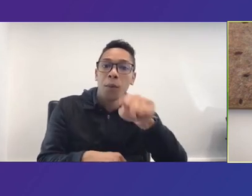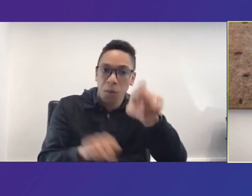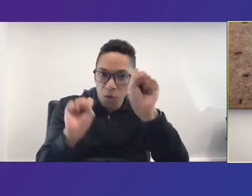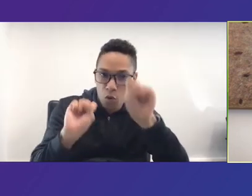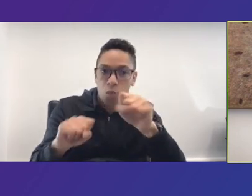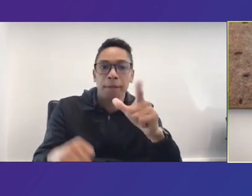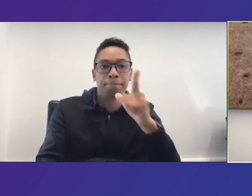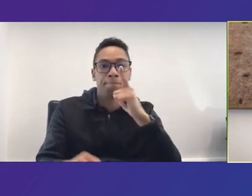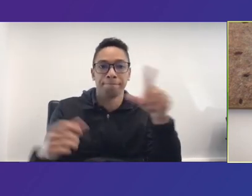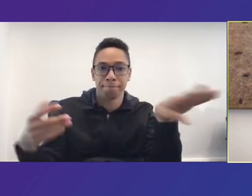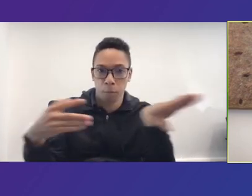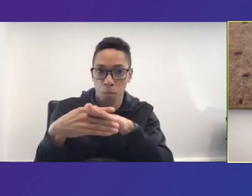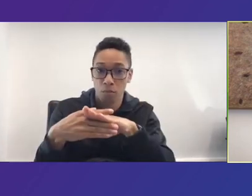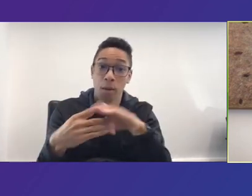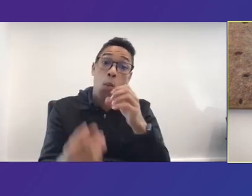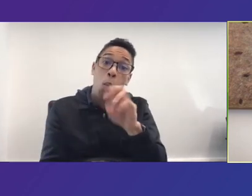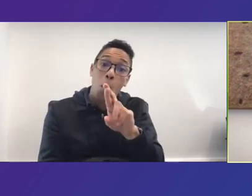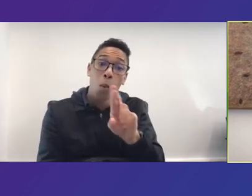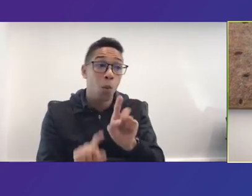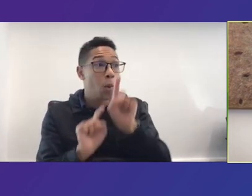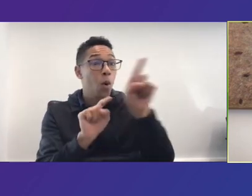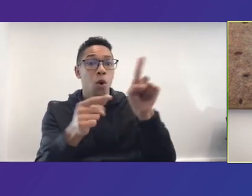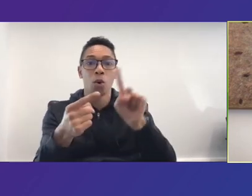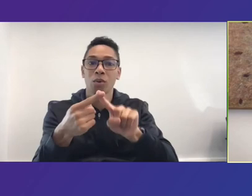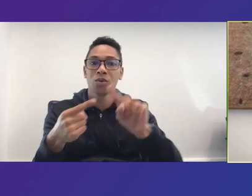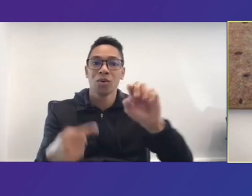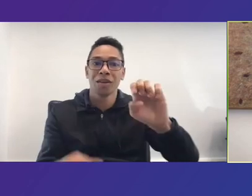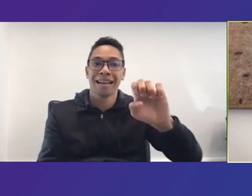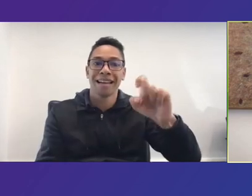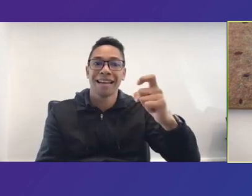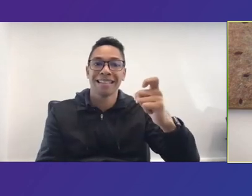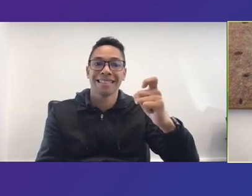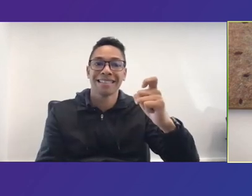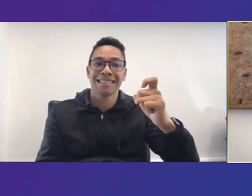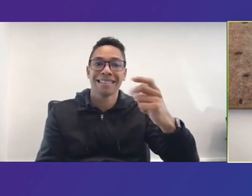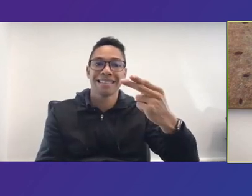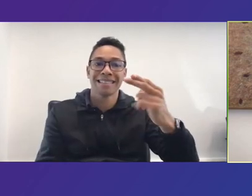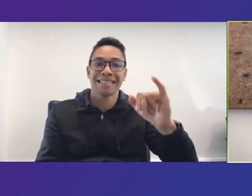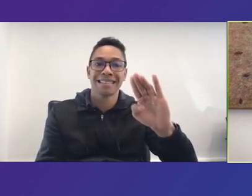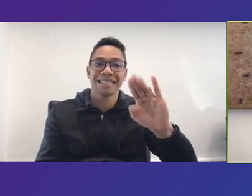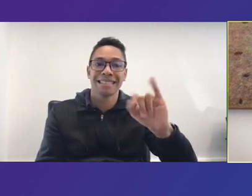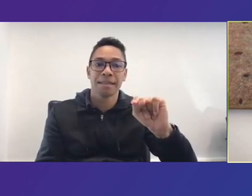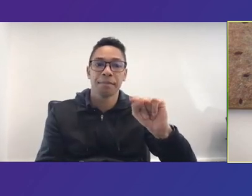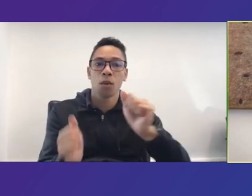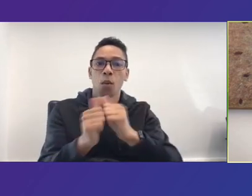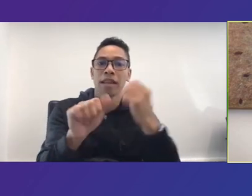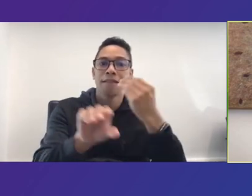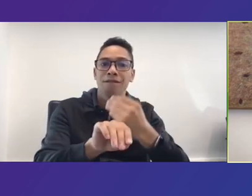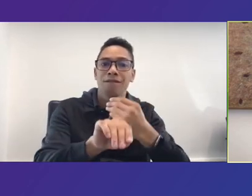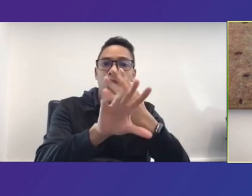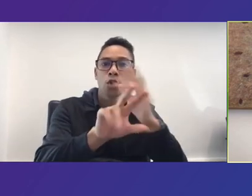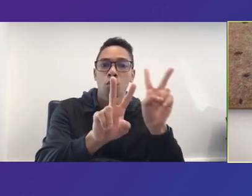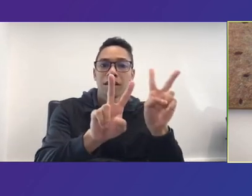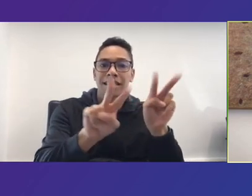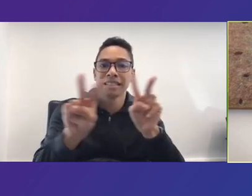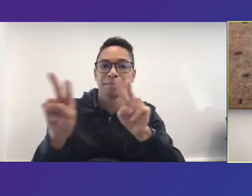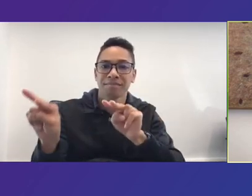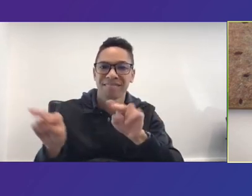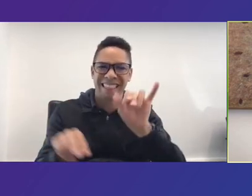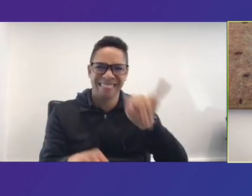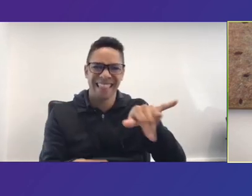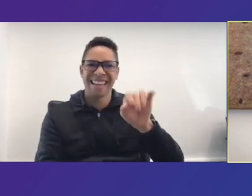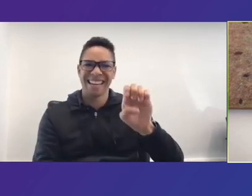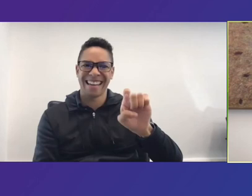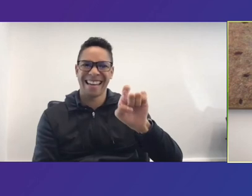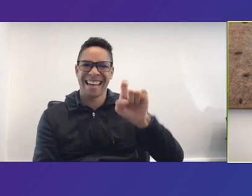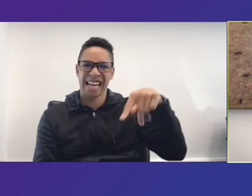lunch and or head over to the exhibitor hall for the virtual expo showcase. The virtual expo